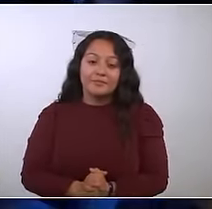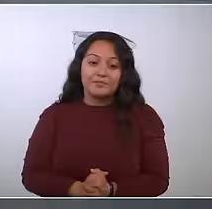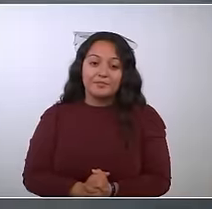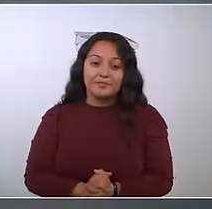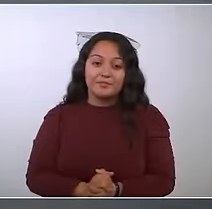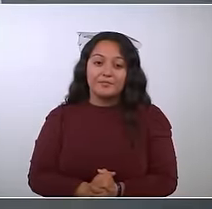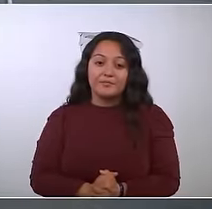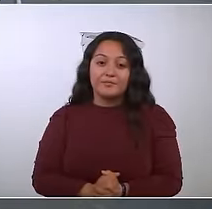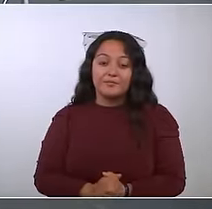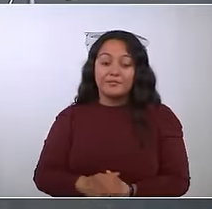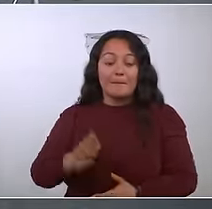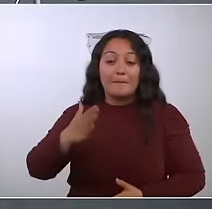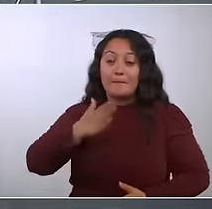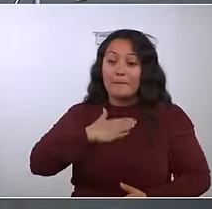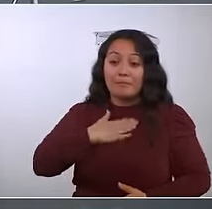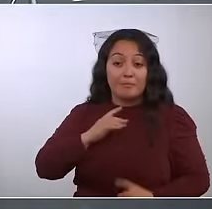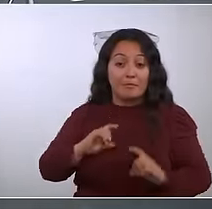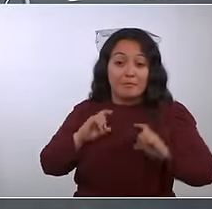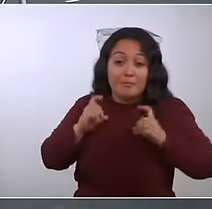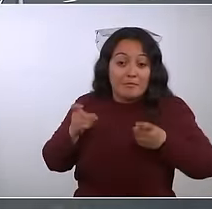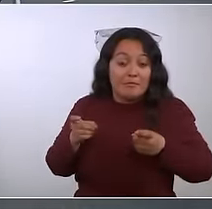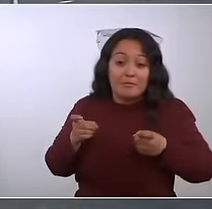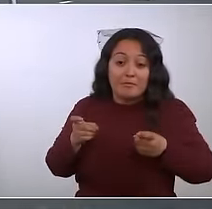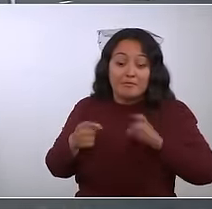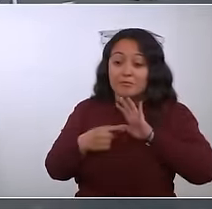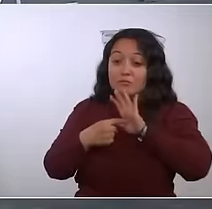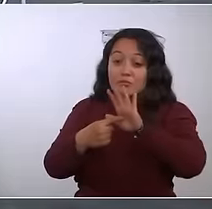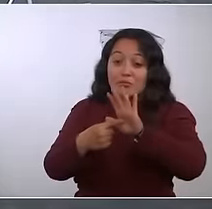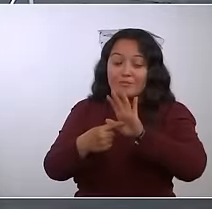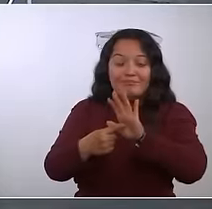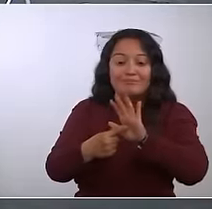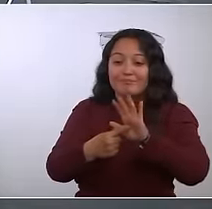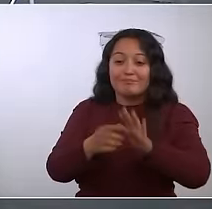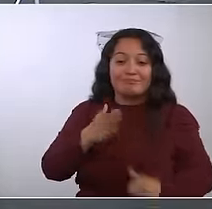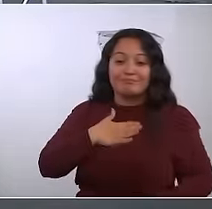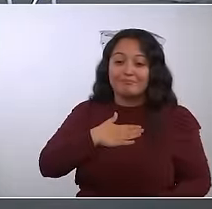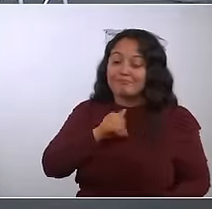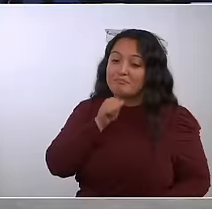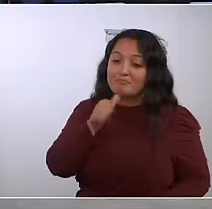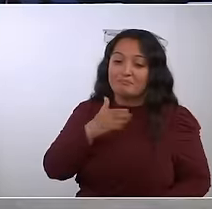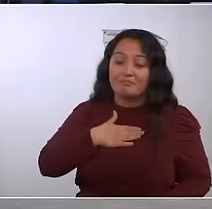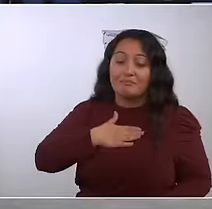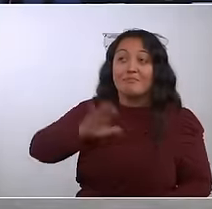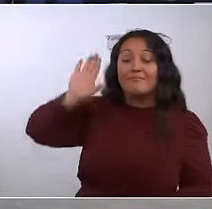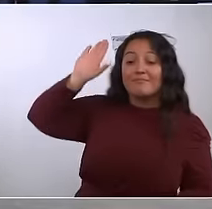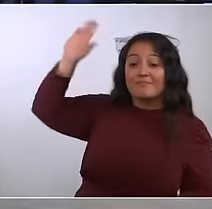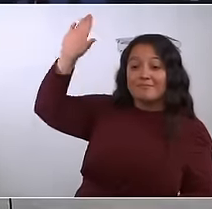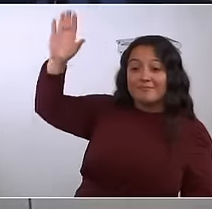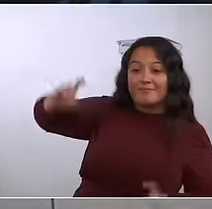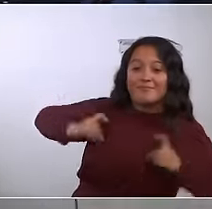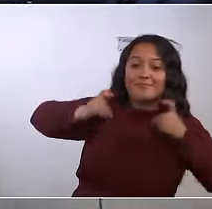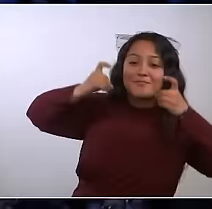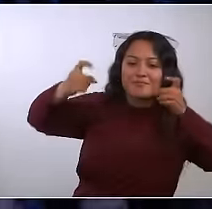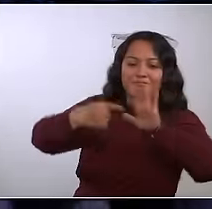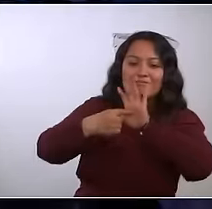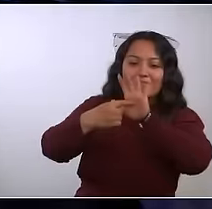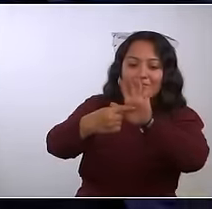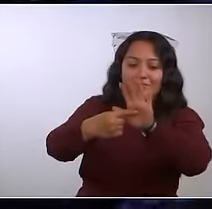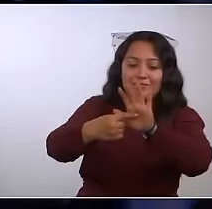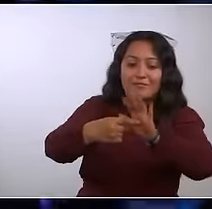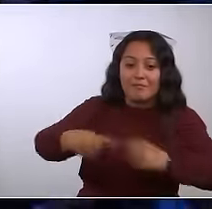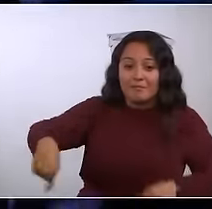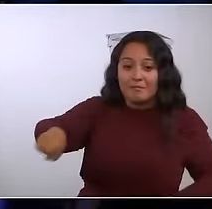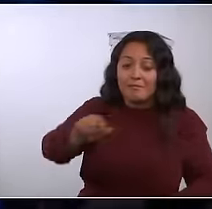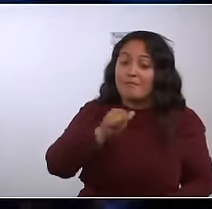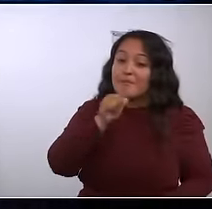Estos no son mis talentos. These are not my talents. Estos son sus talentos. These are his talents. Estos no son mis hijos. These are not